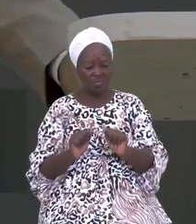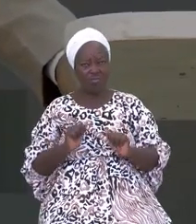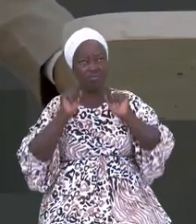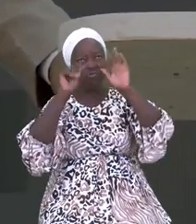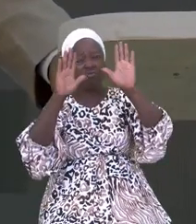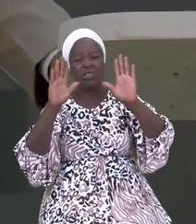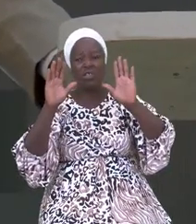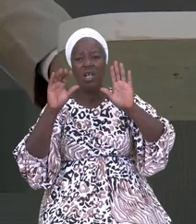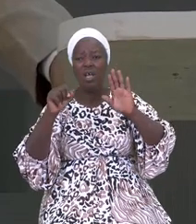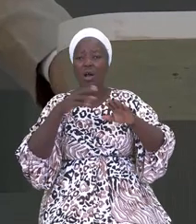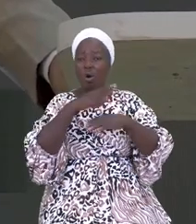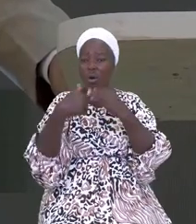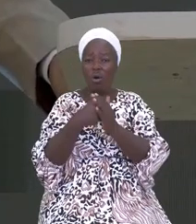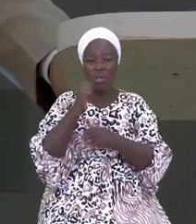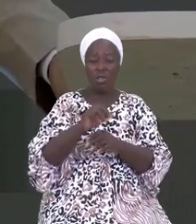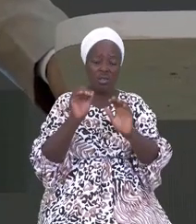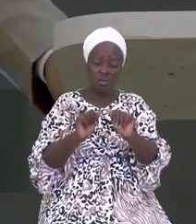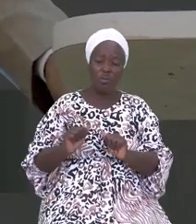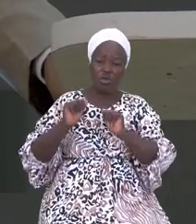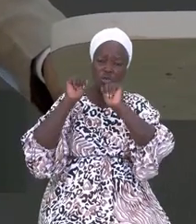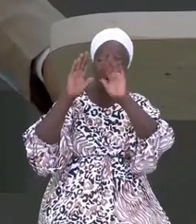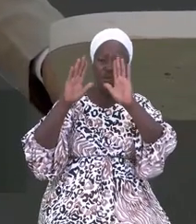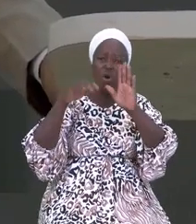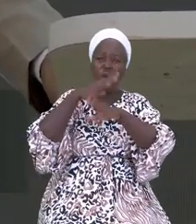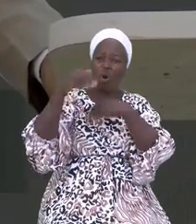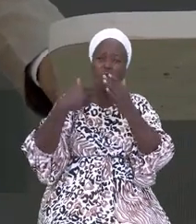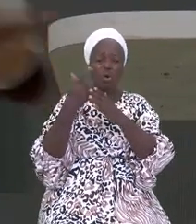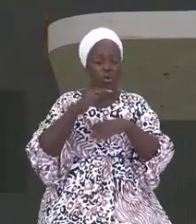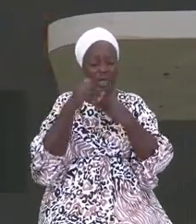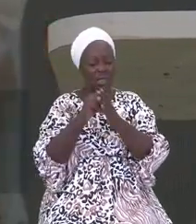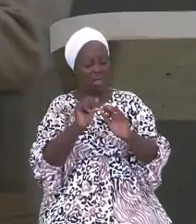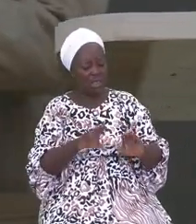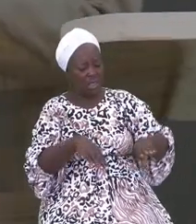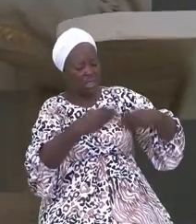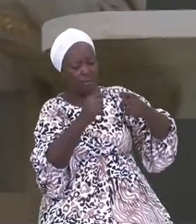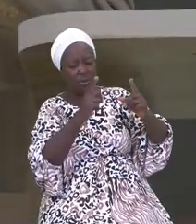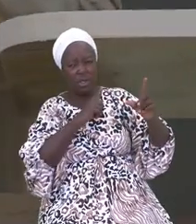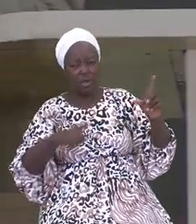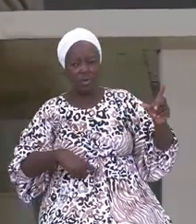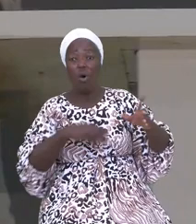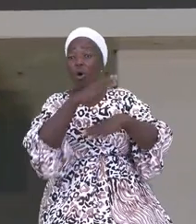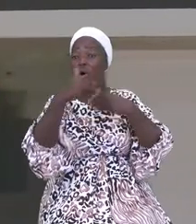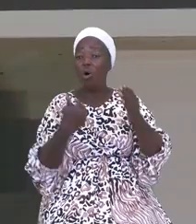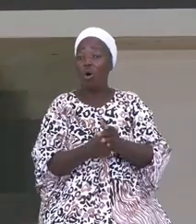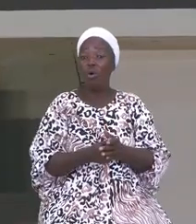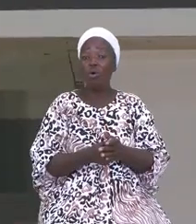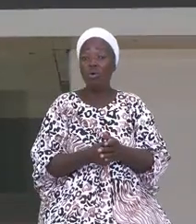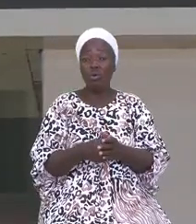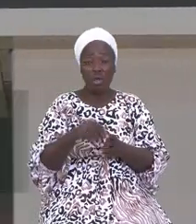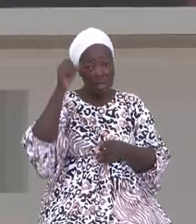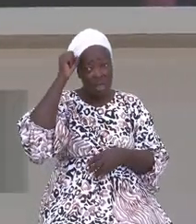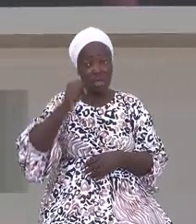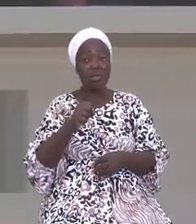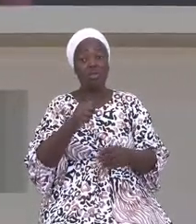consecration, all his submission, all his surrender unto God, all his love for God,